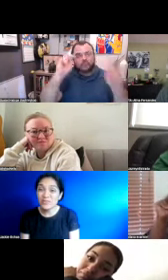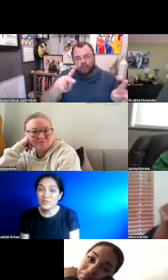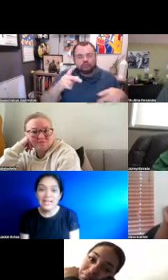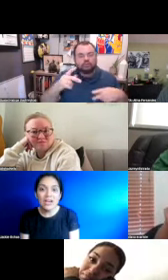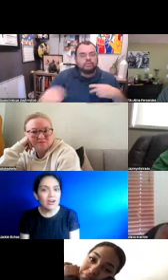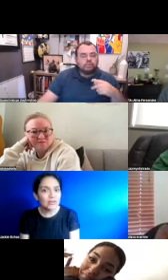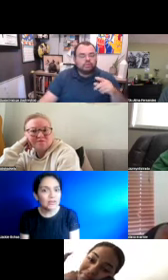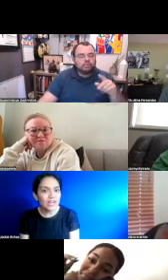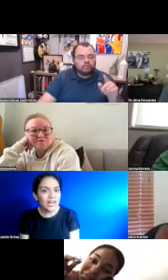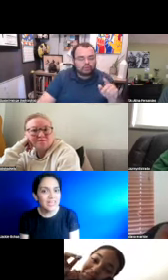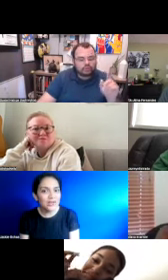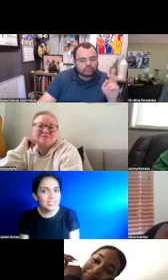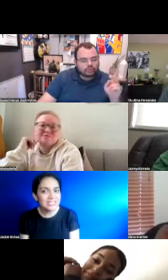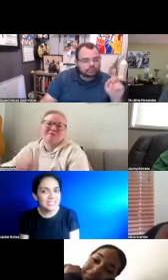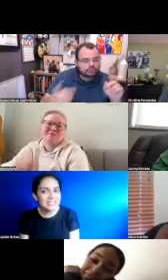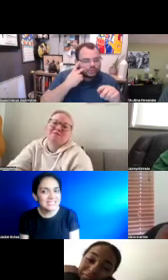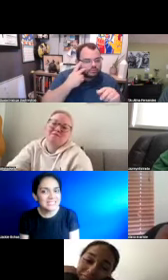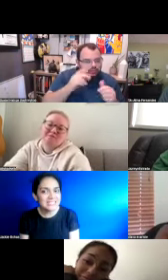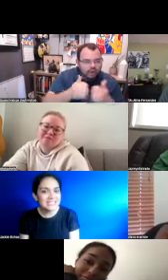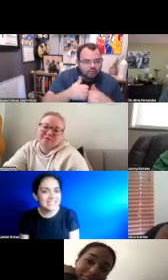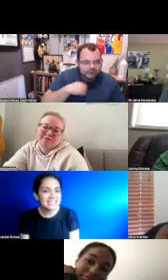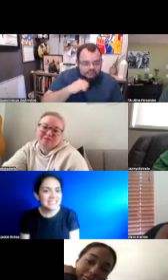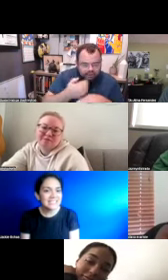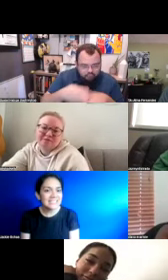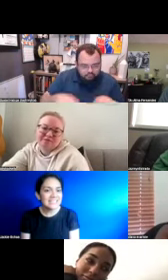Everyone feels ready? Are you sure? Any questions?